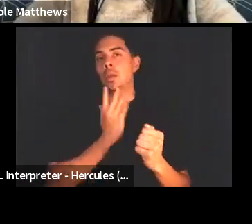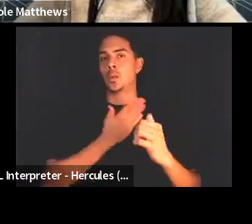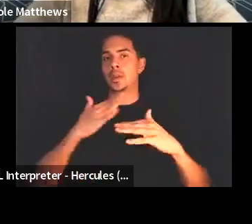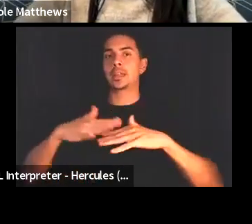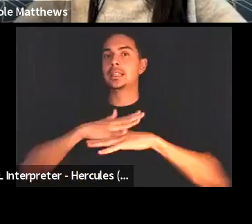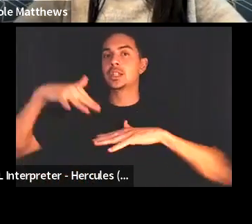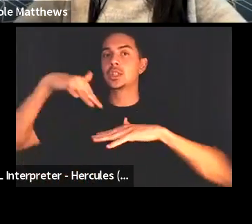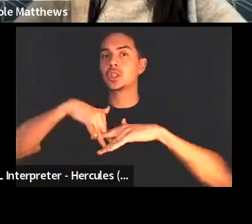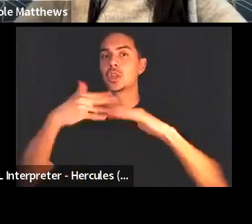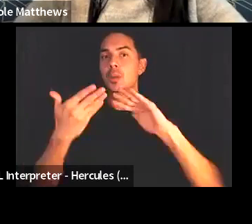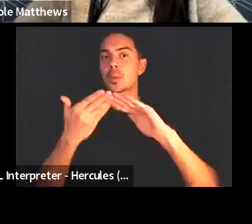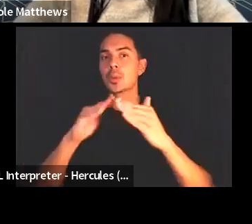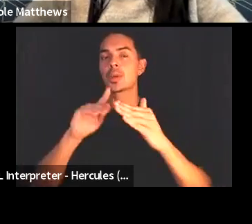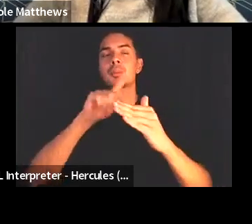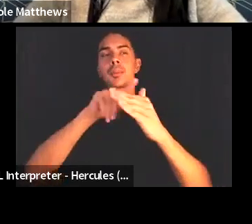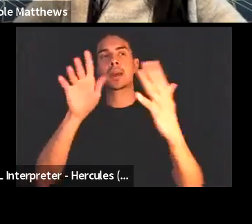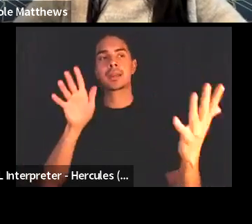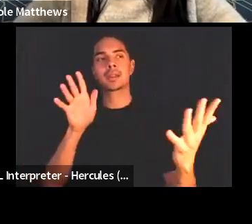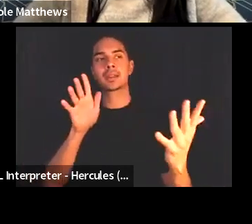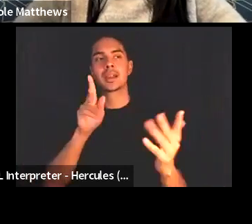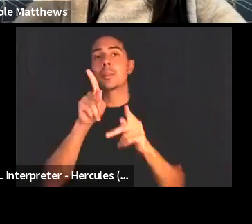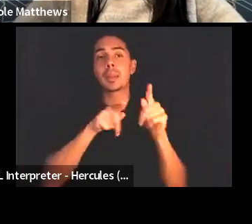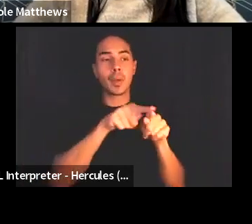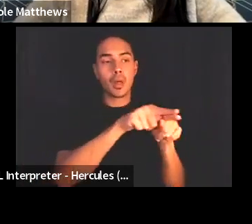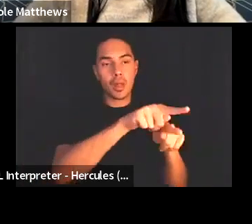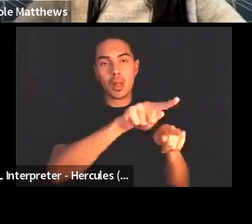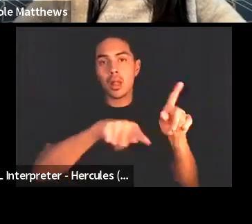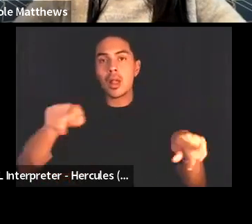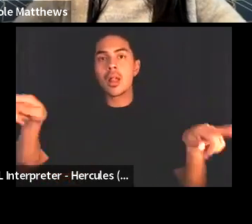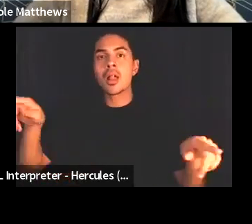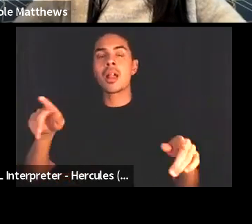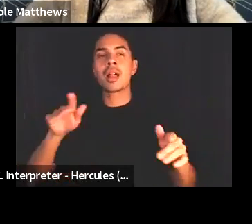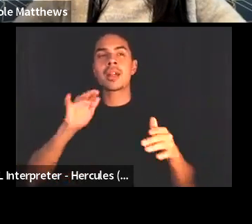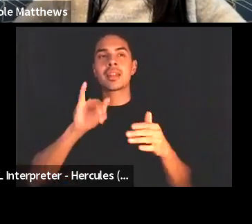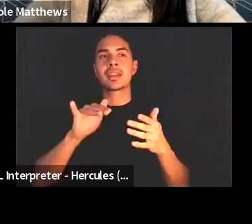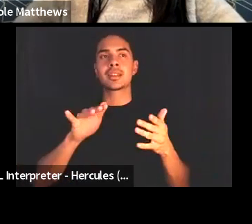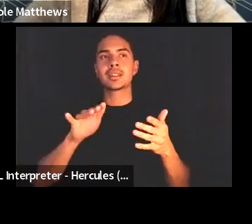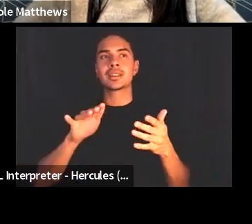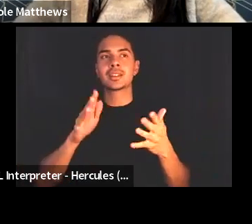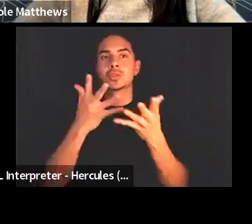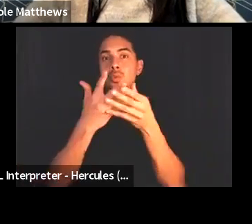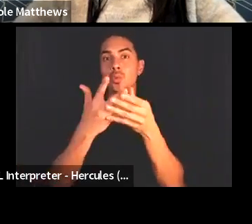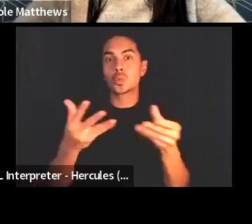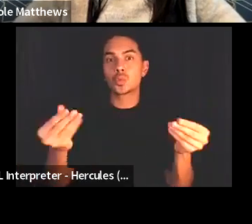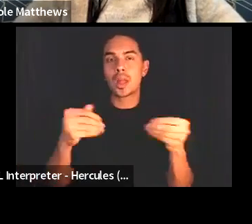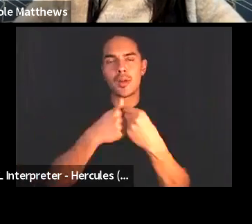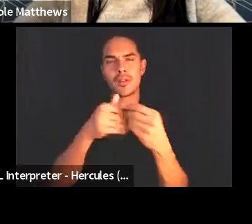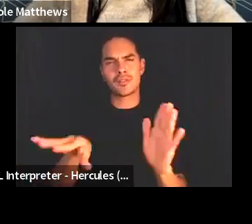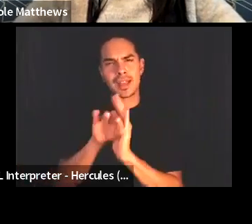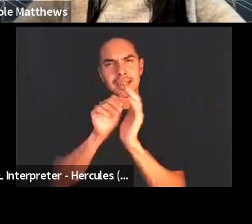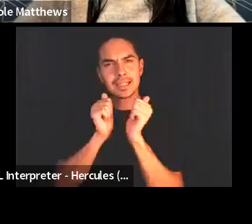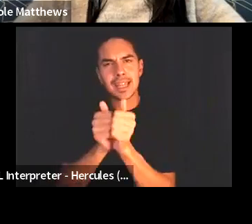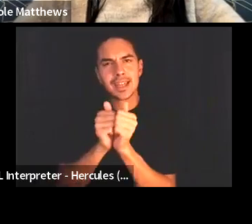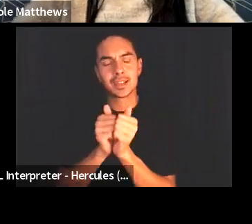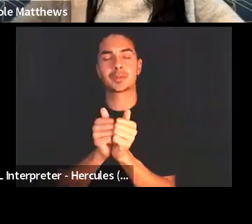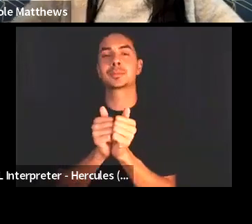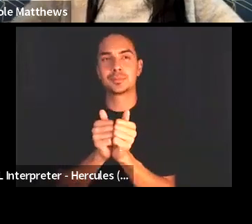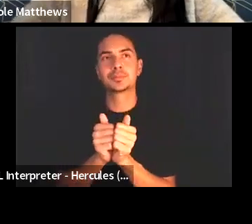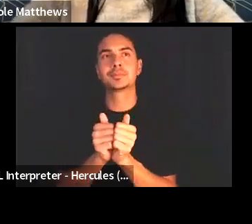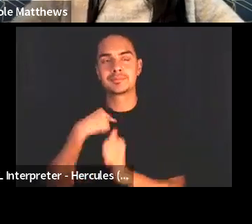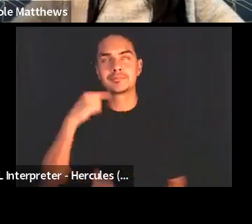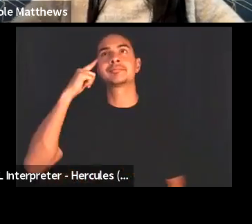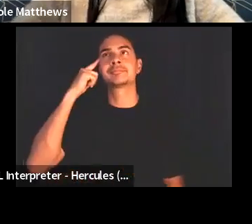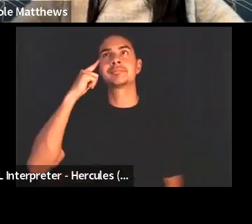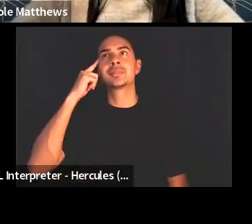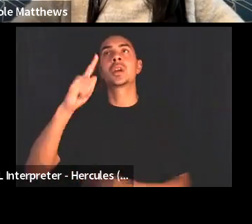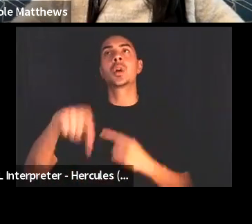but really meeting them where they're at, Christine, like you mentioned, like that mutual solution. You know, and when we're doing